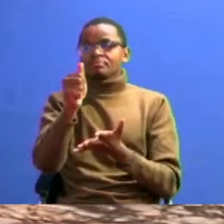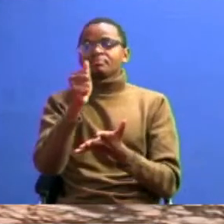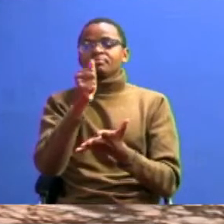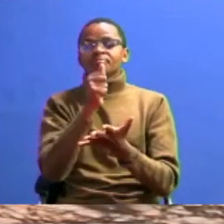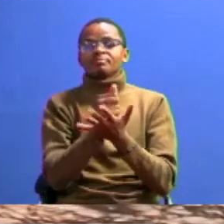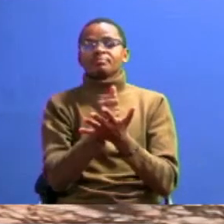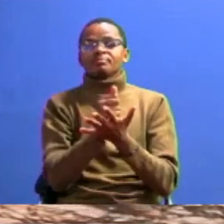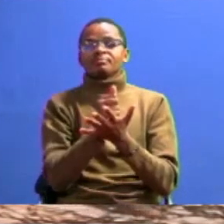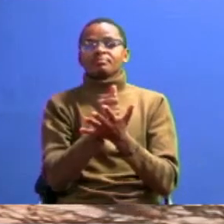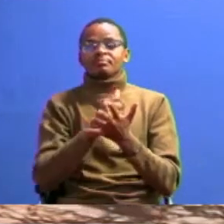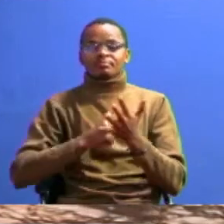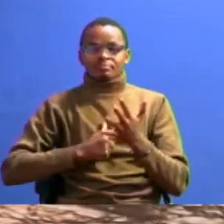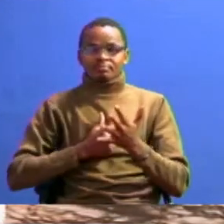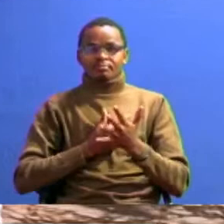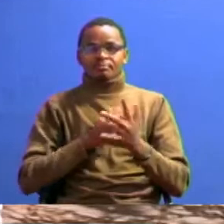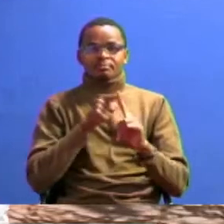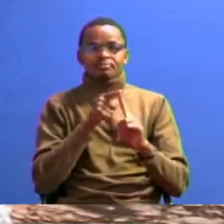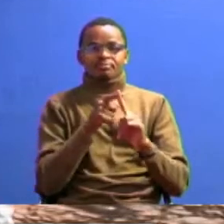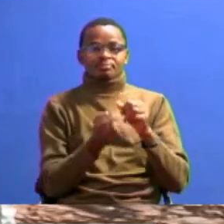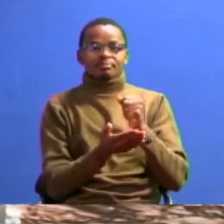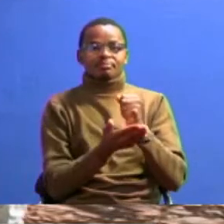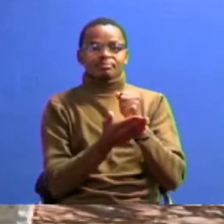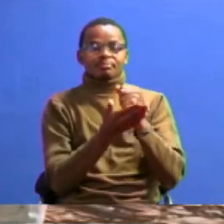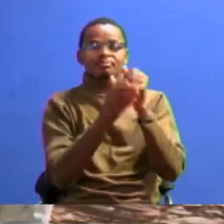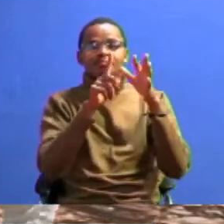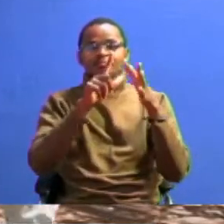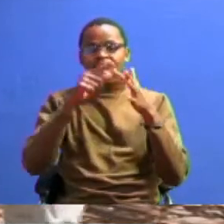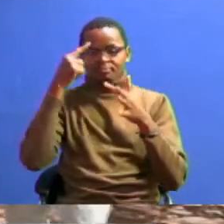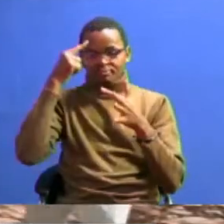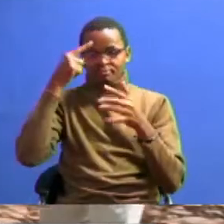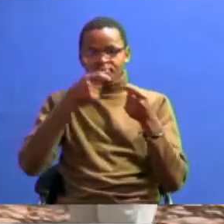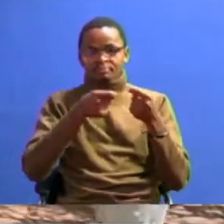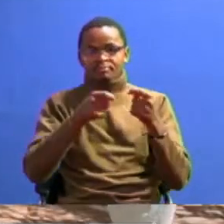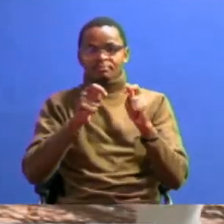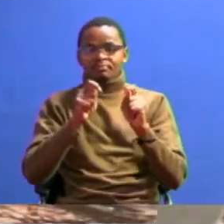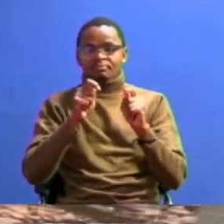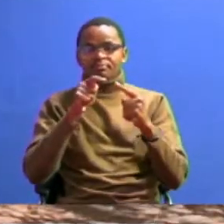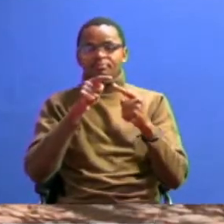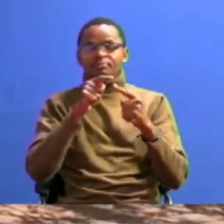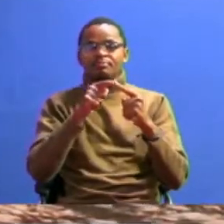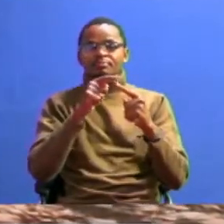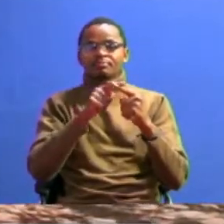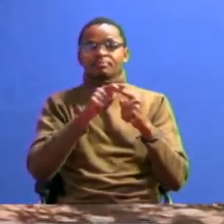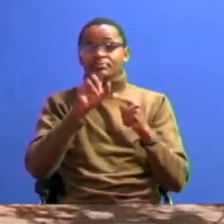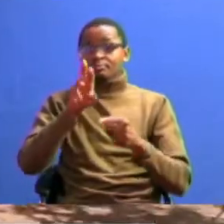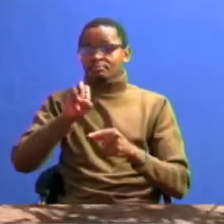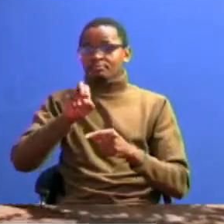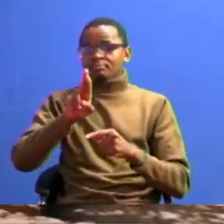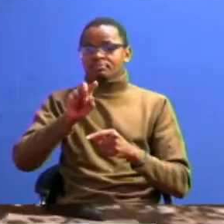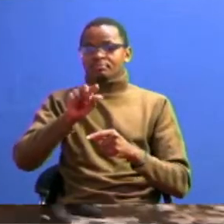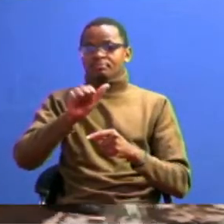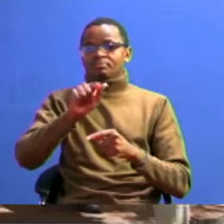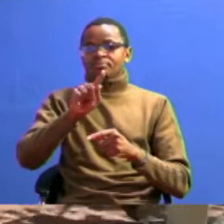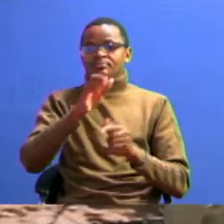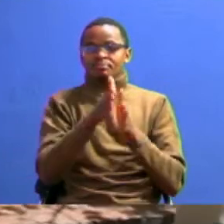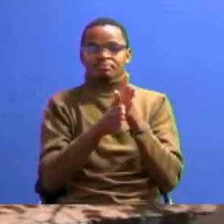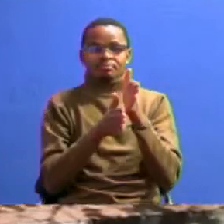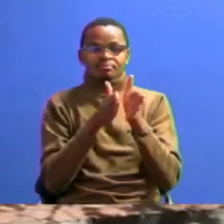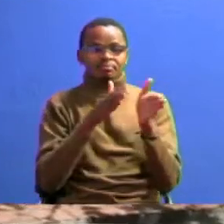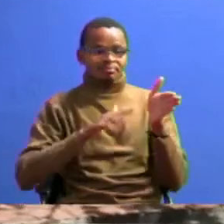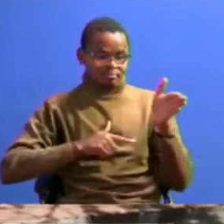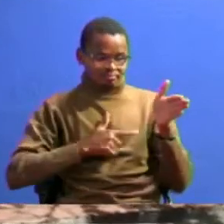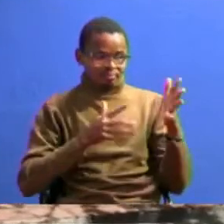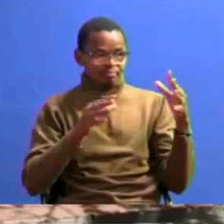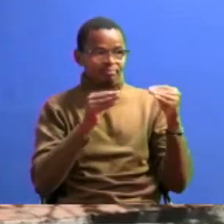to pay a courtesy call and hear the governor's efforts towards the terror. Mungatana has assured that they are prepared to visit and